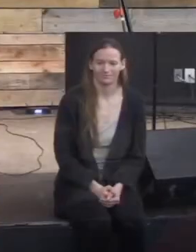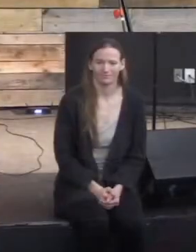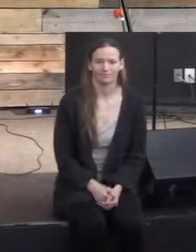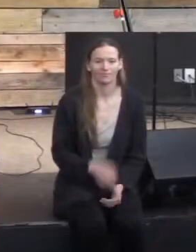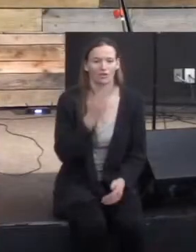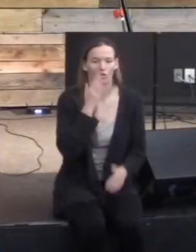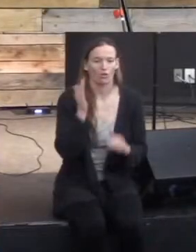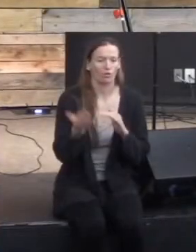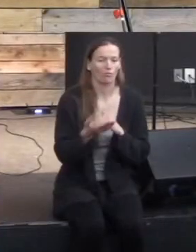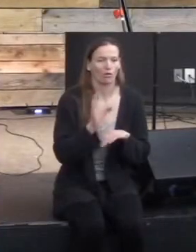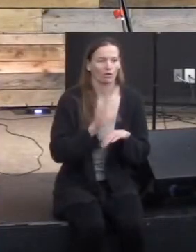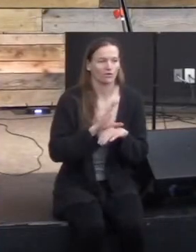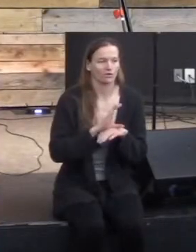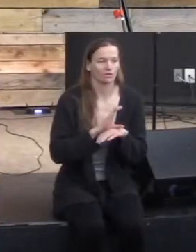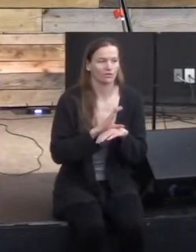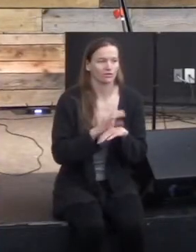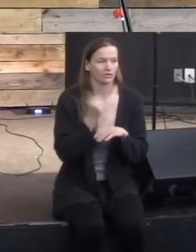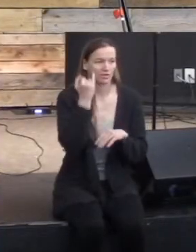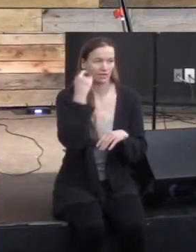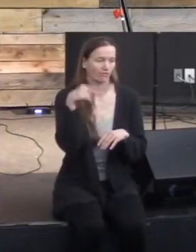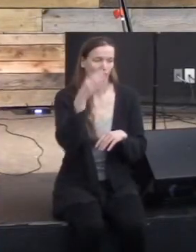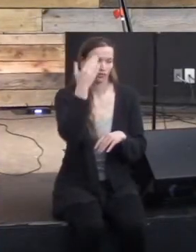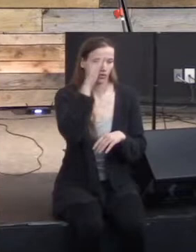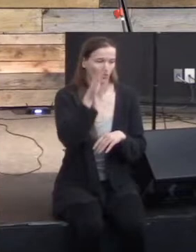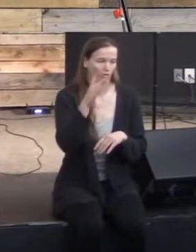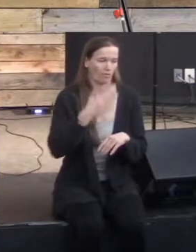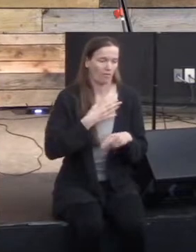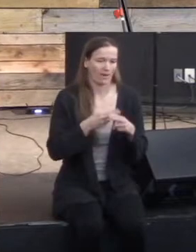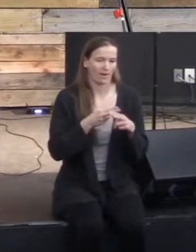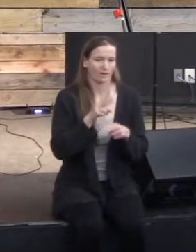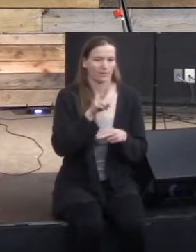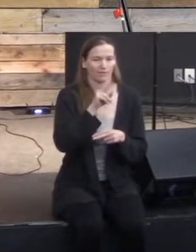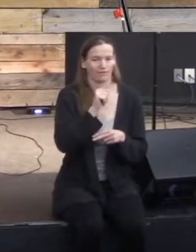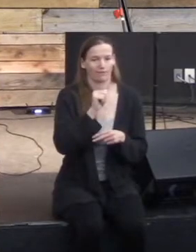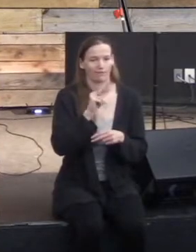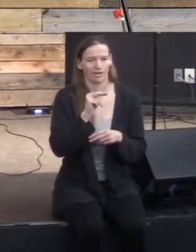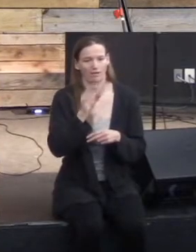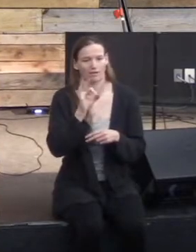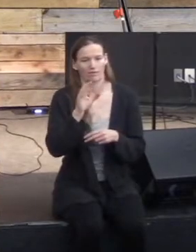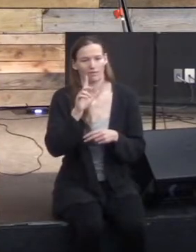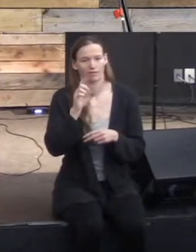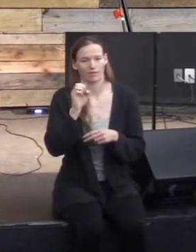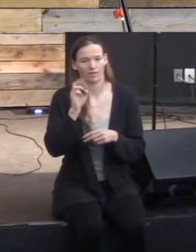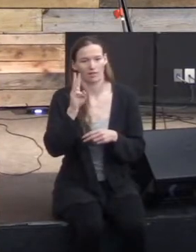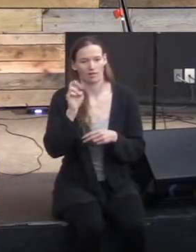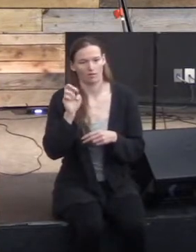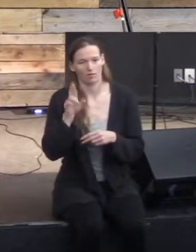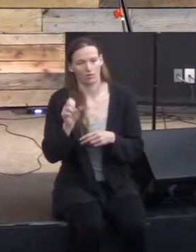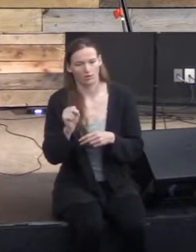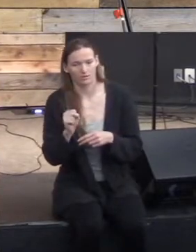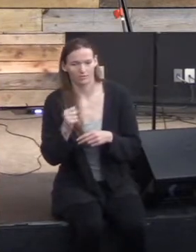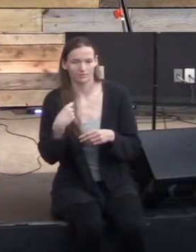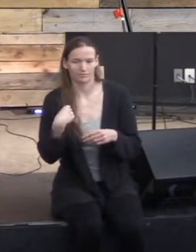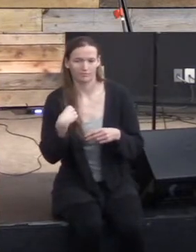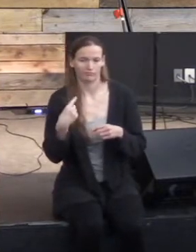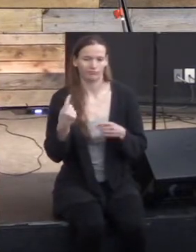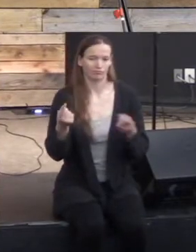Good morning, church. For those that don't know, my name is Van Flowers. I've been attending this church for 9 years now.